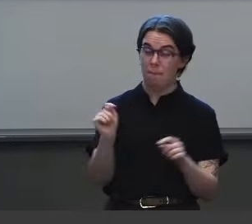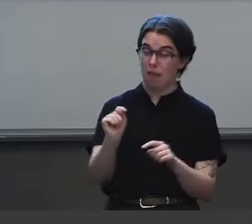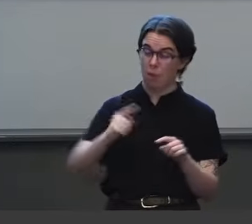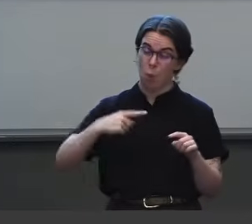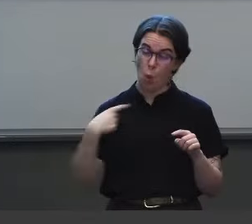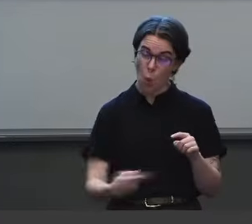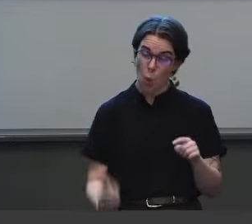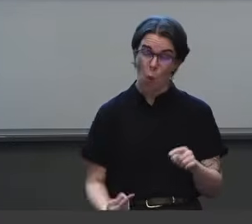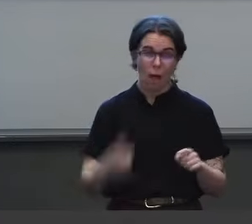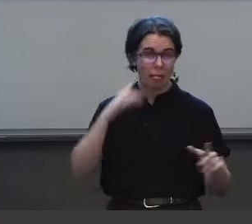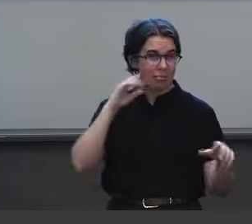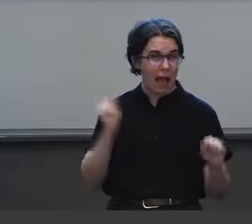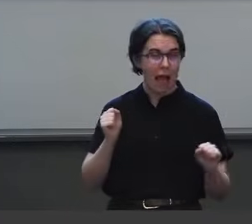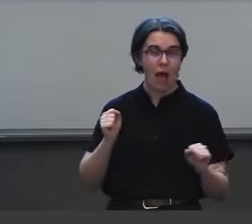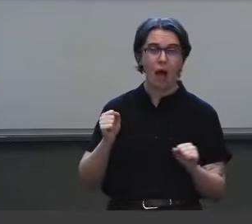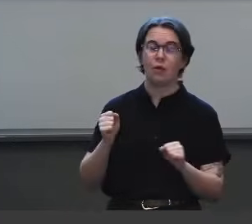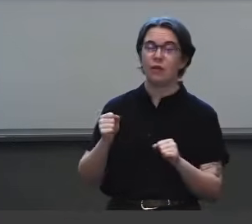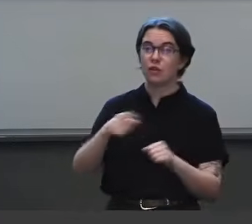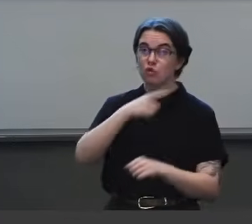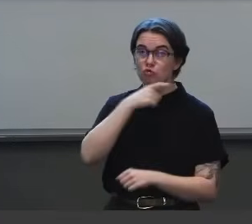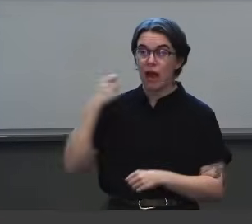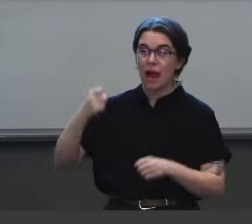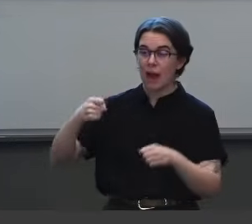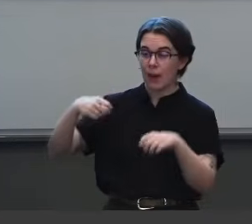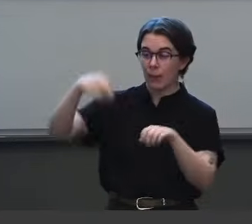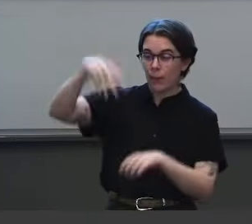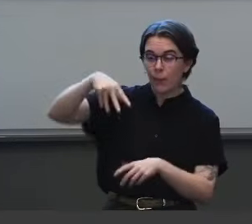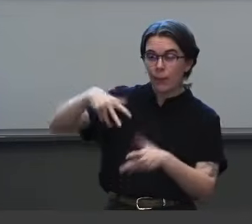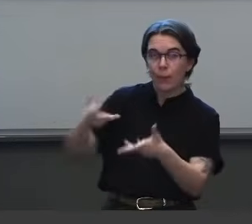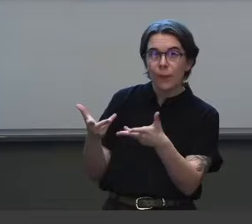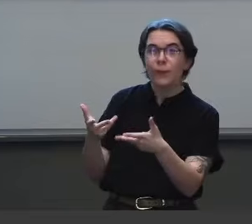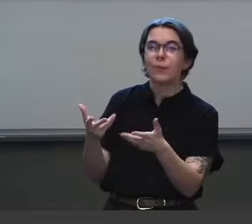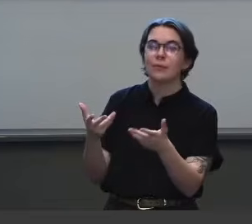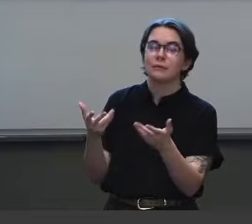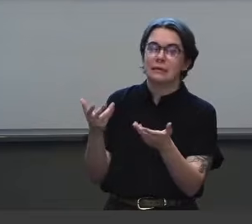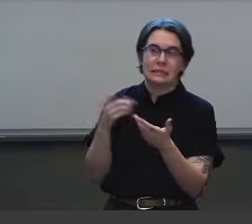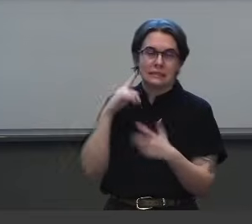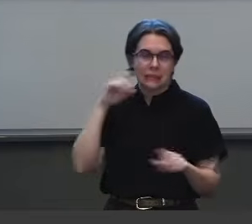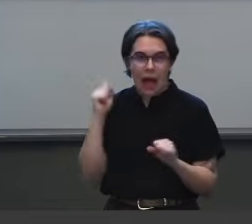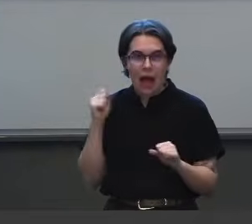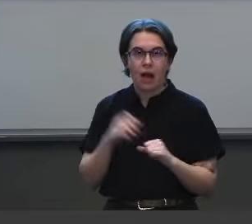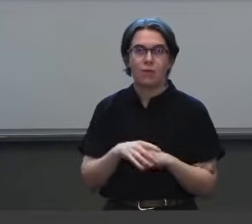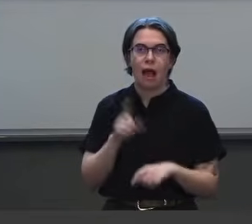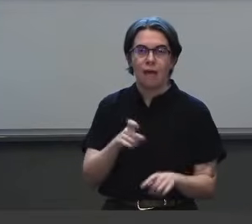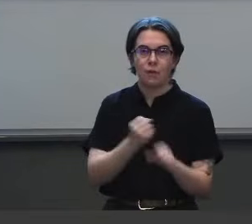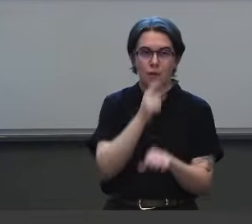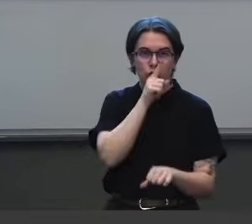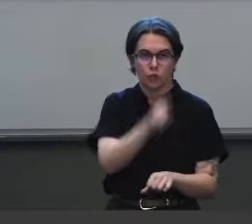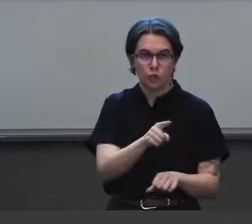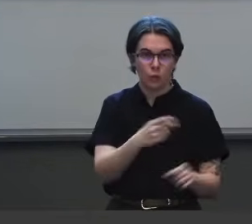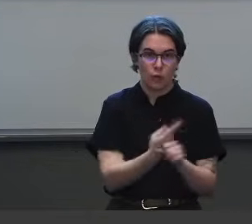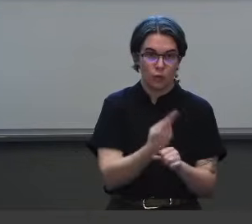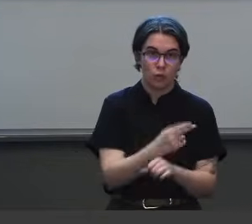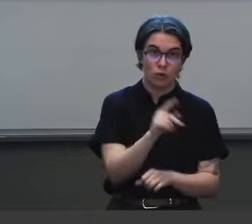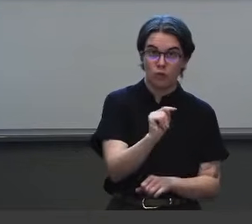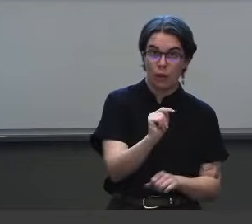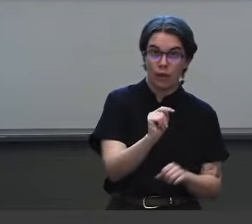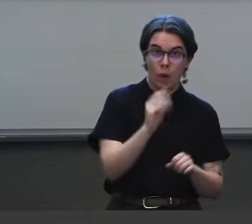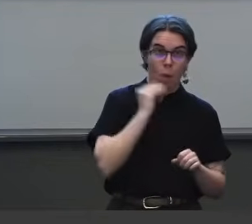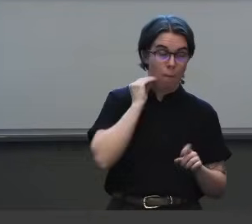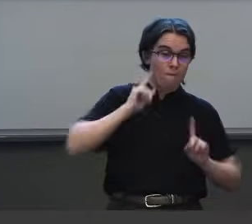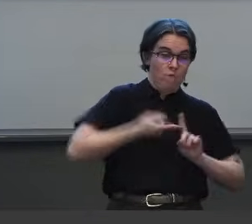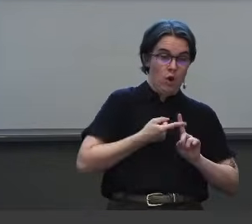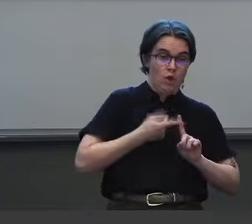hand dryers are very loud. We have to make sure that we use the toilet at home first and make sure that wherever we go, whether